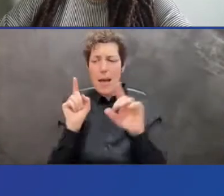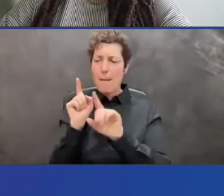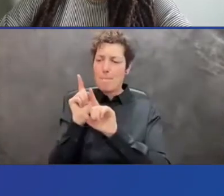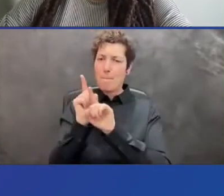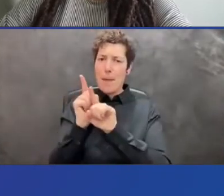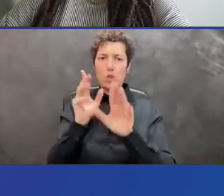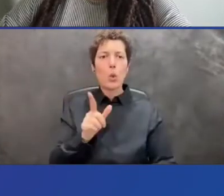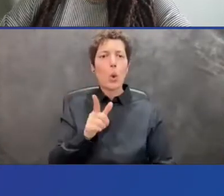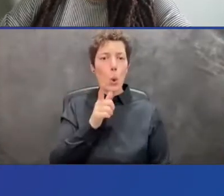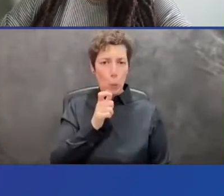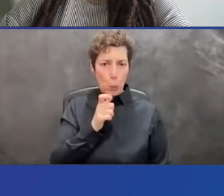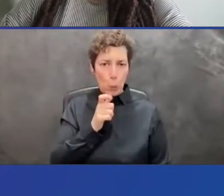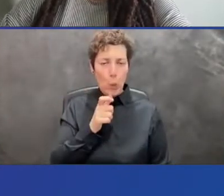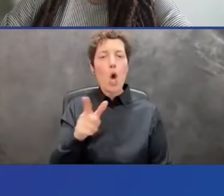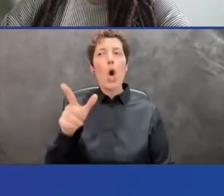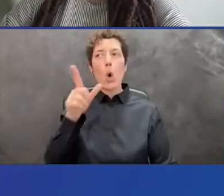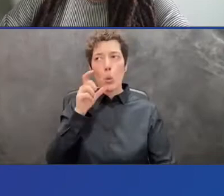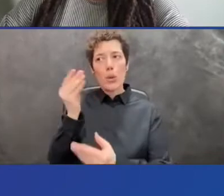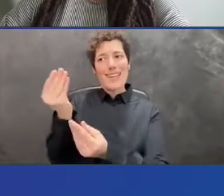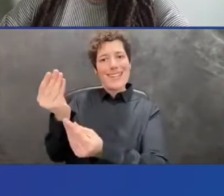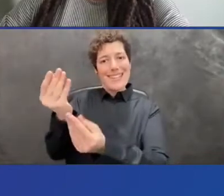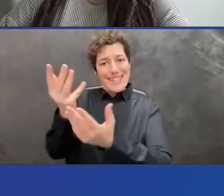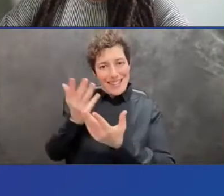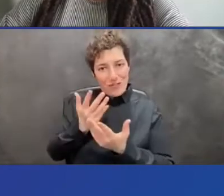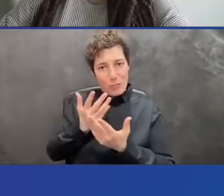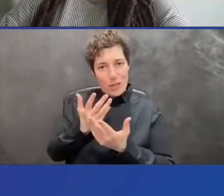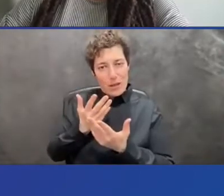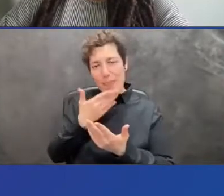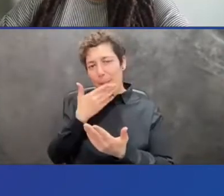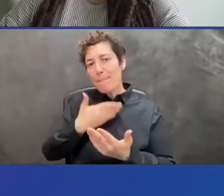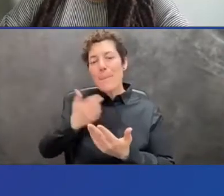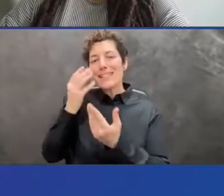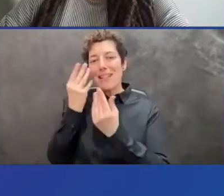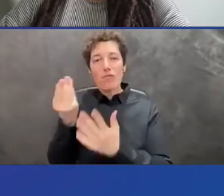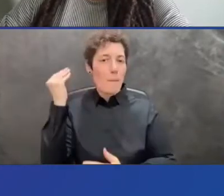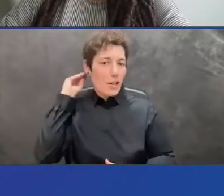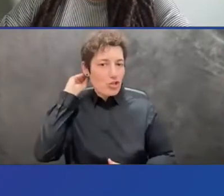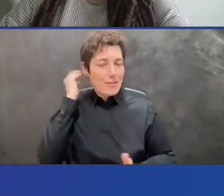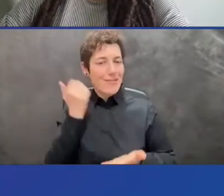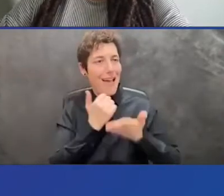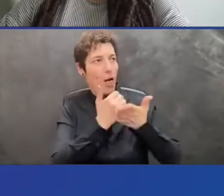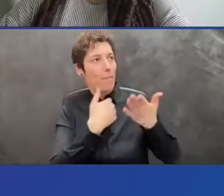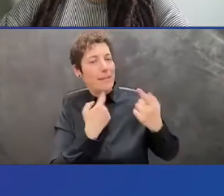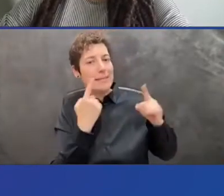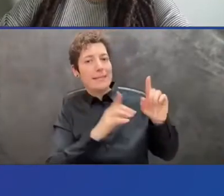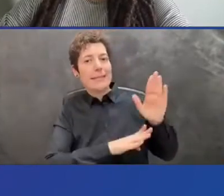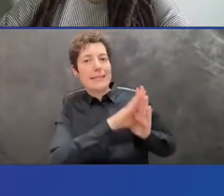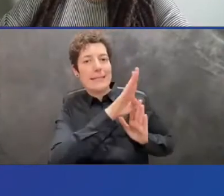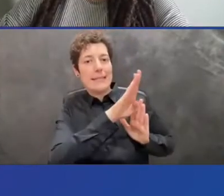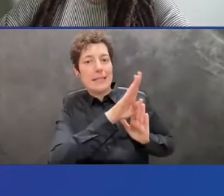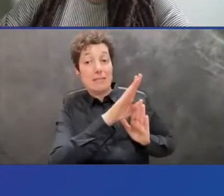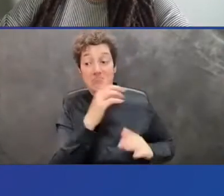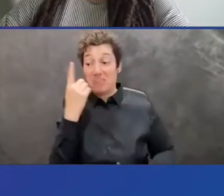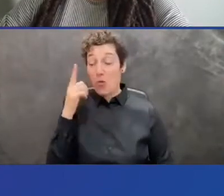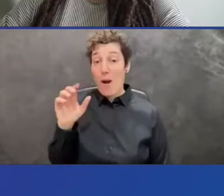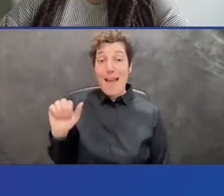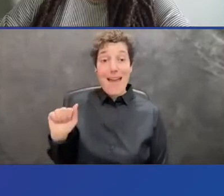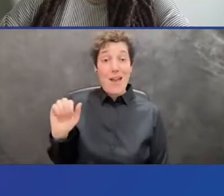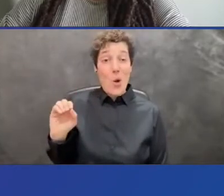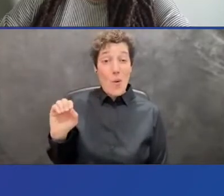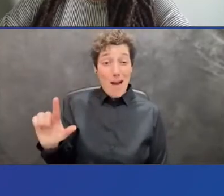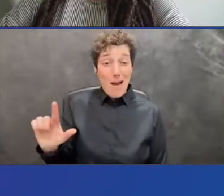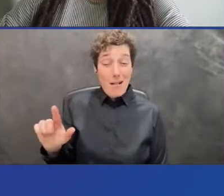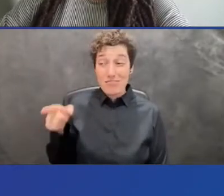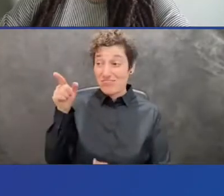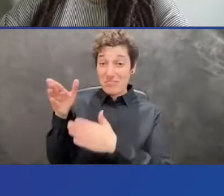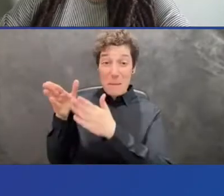best information to help you succeed. And in the case at AOL, it was this person who was not in